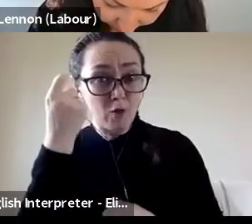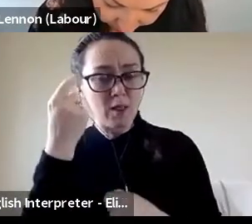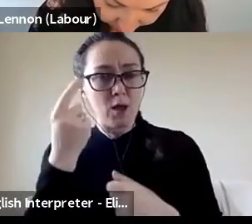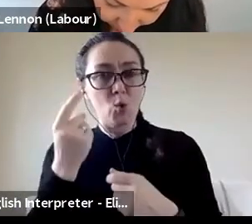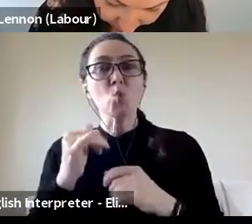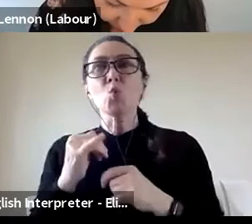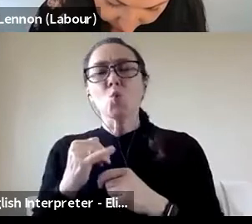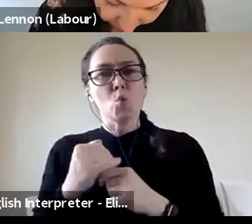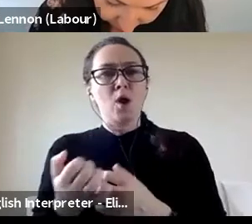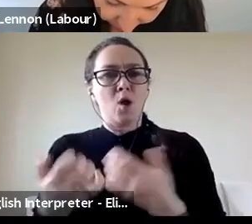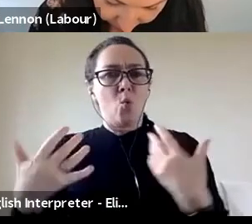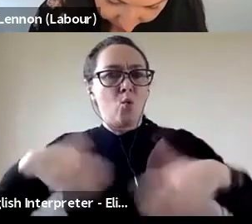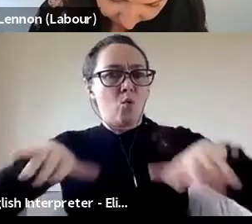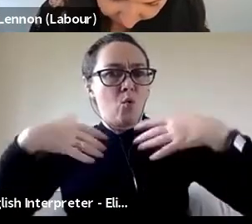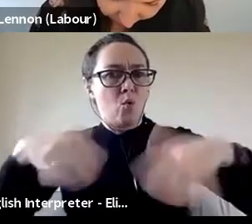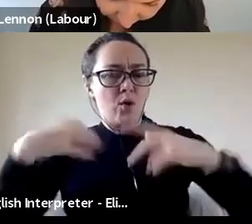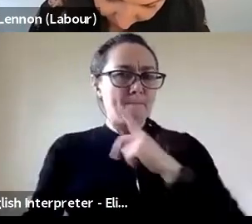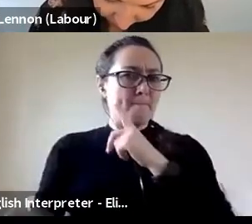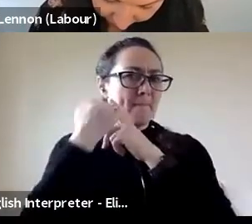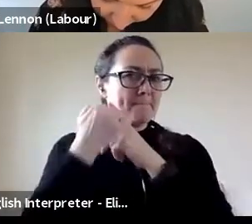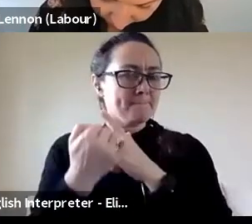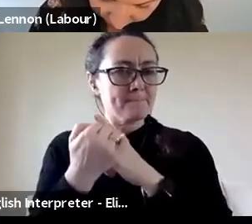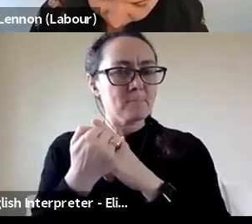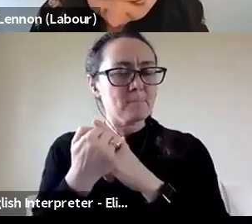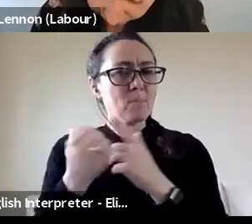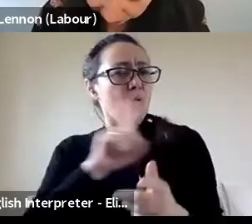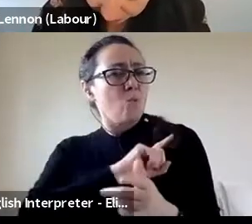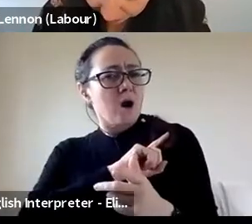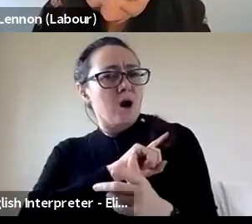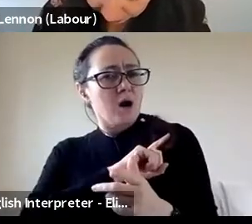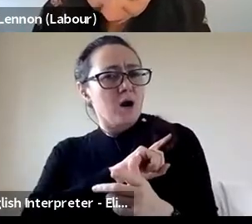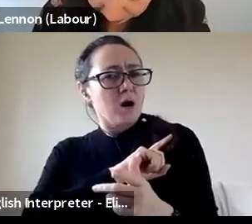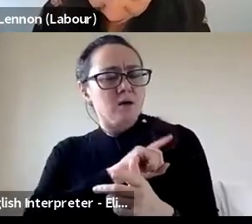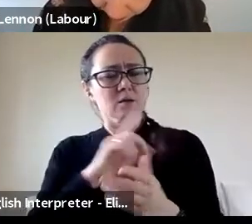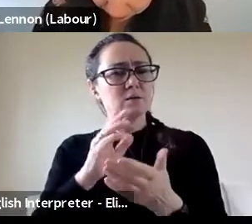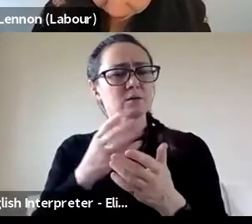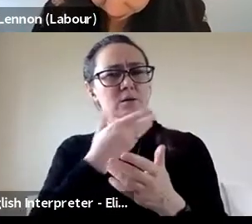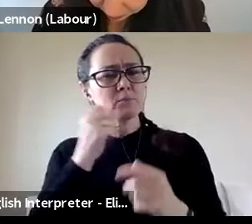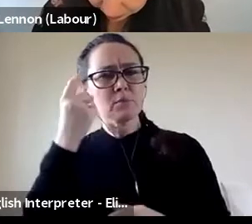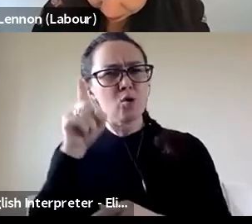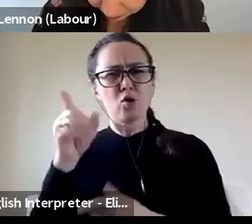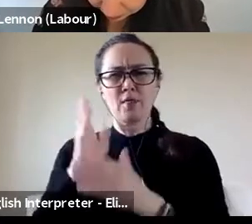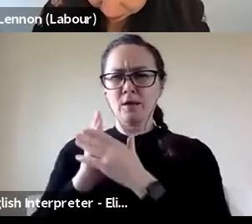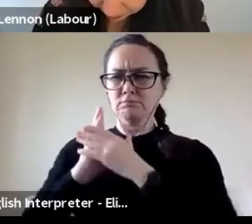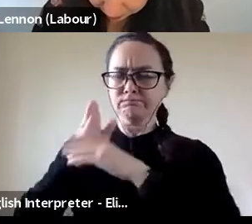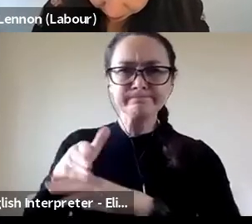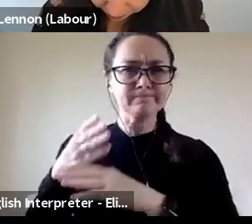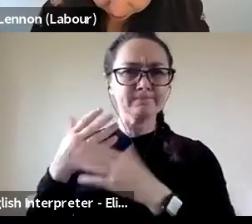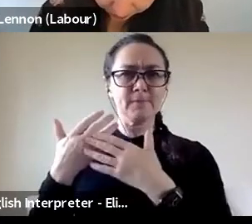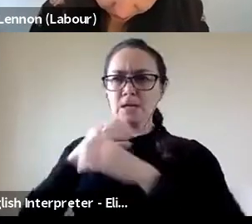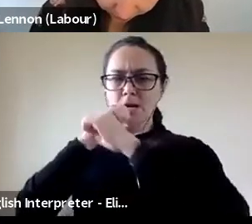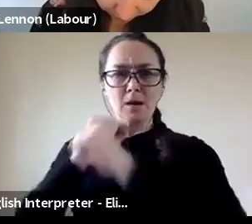do, what sacrifices they make. And I think it's one of these hidden